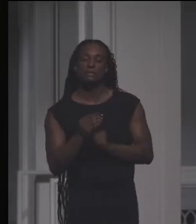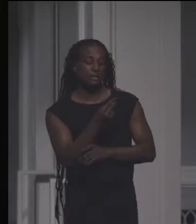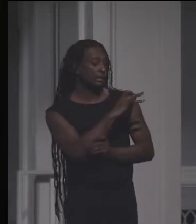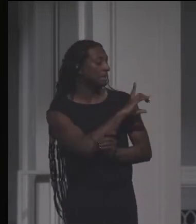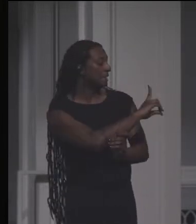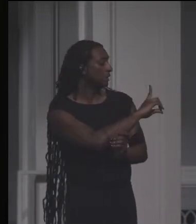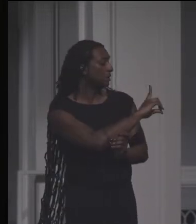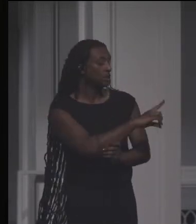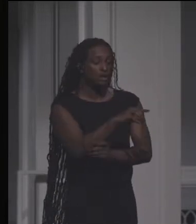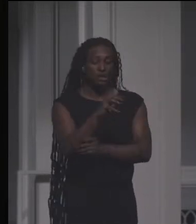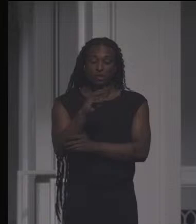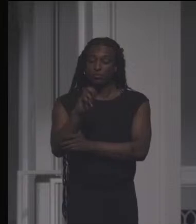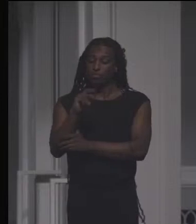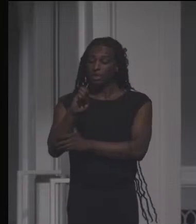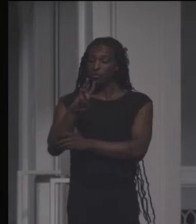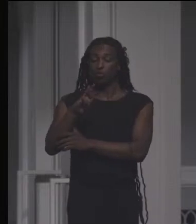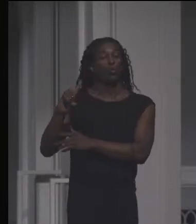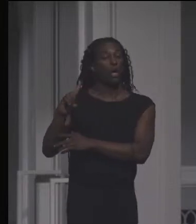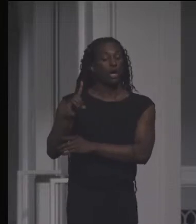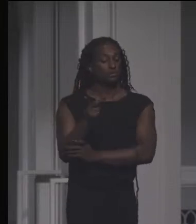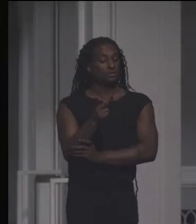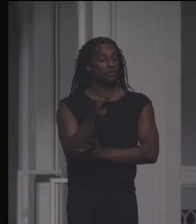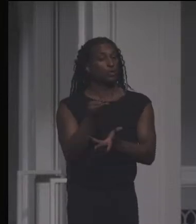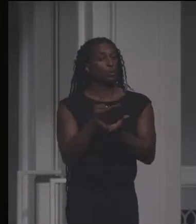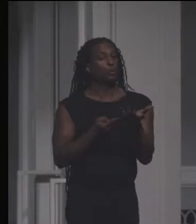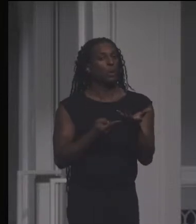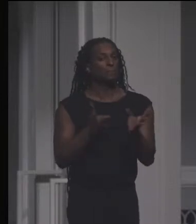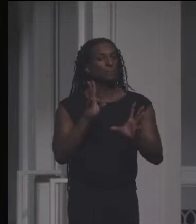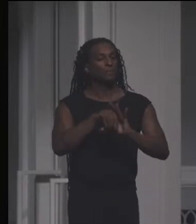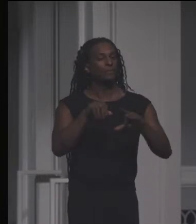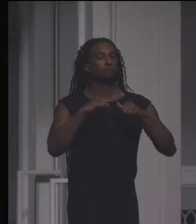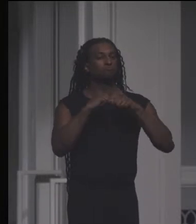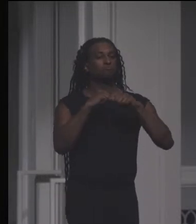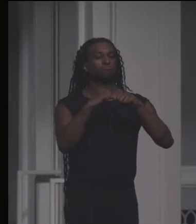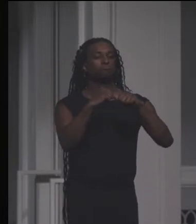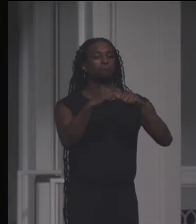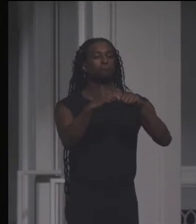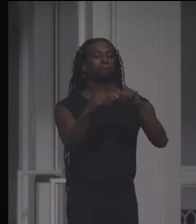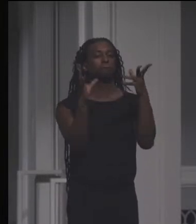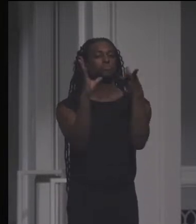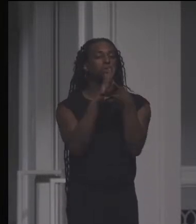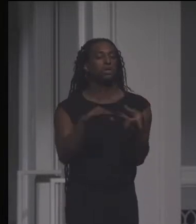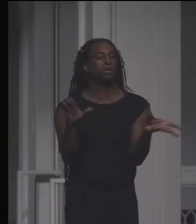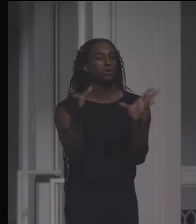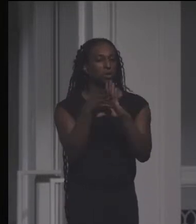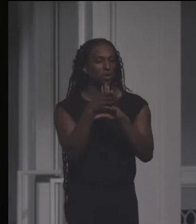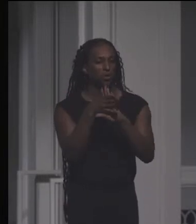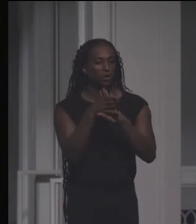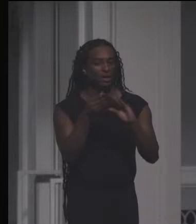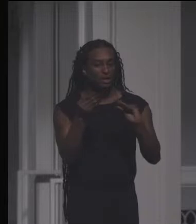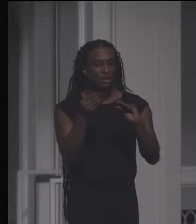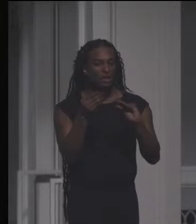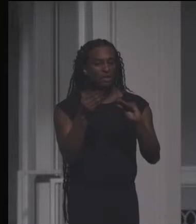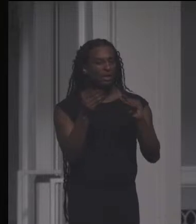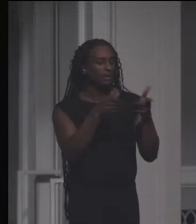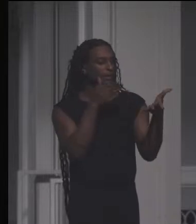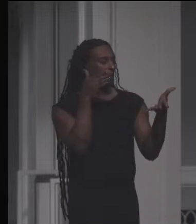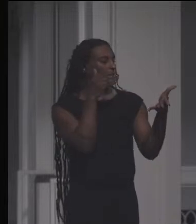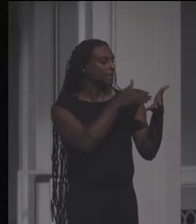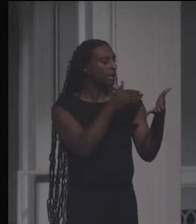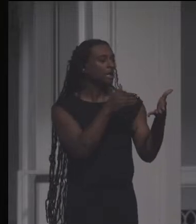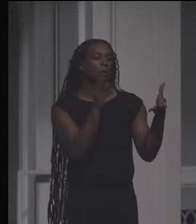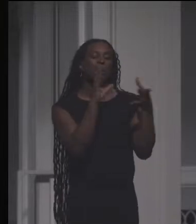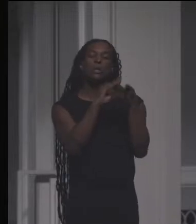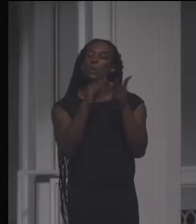now part of a continuing story counterbalancing the master story that there were no women with